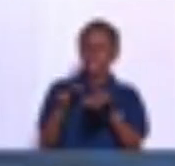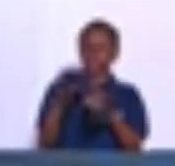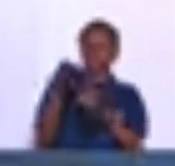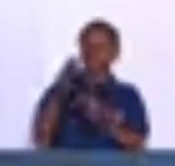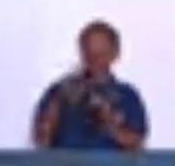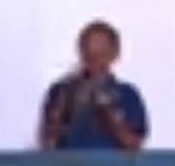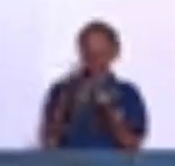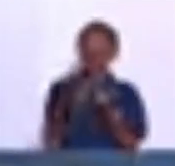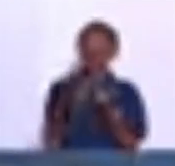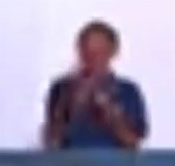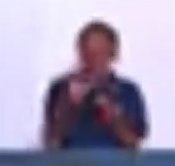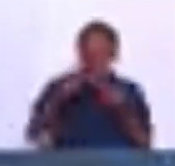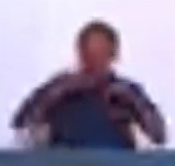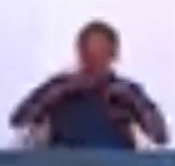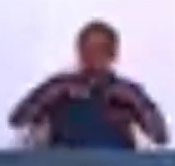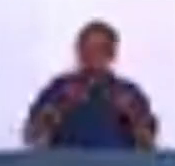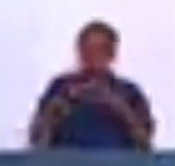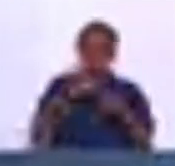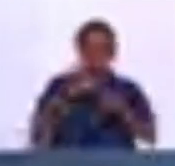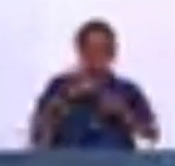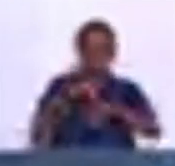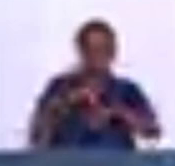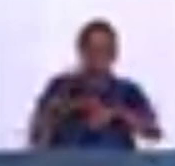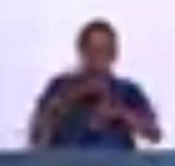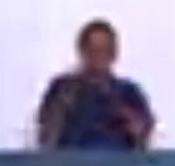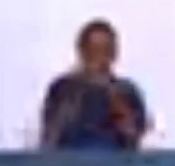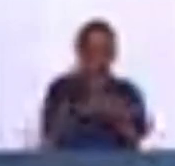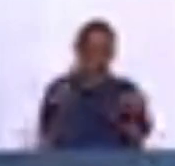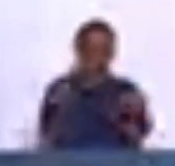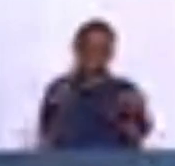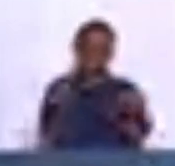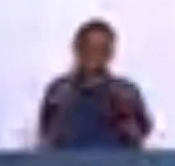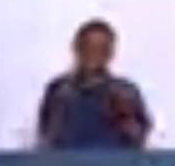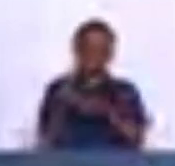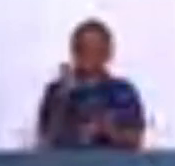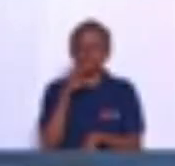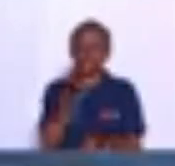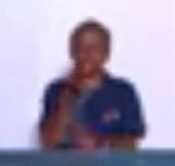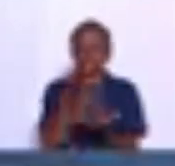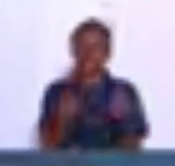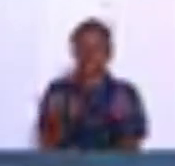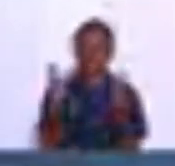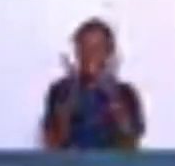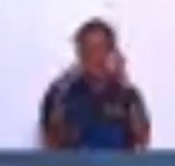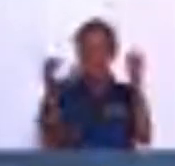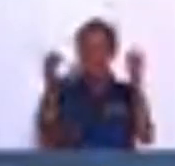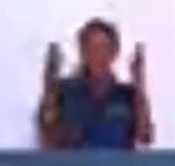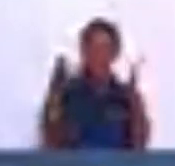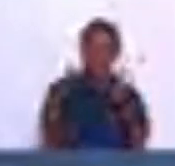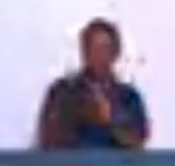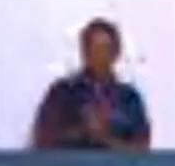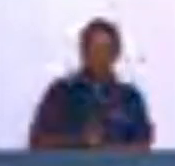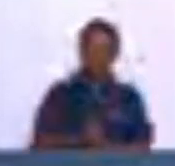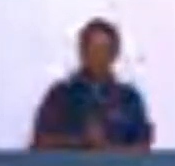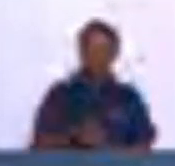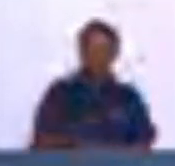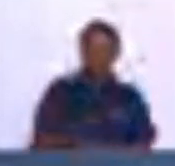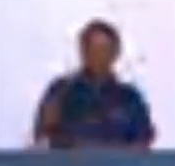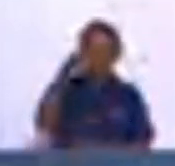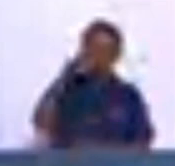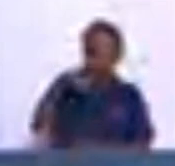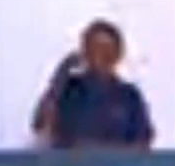beyond ourselves. It will touch our children and our children's children. Hallelujah. So you have to